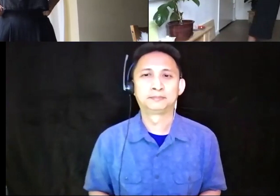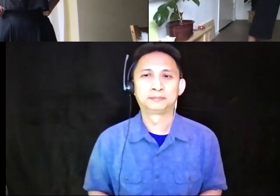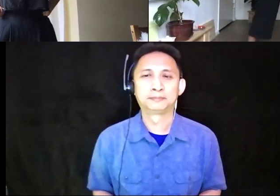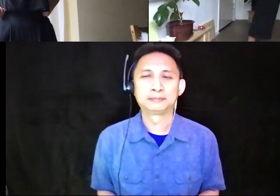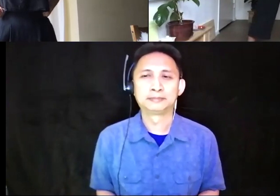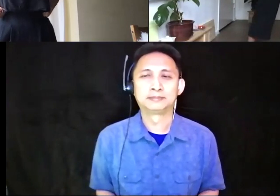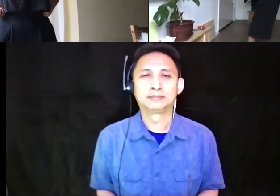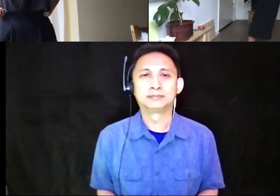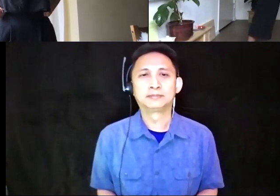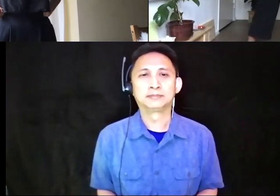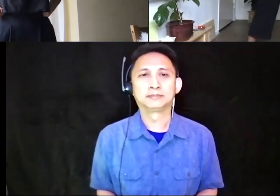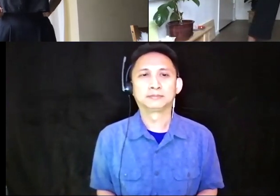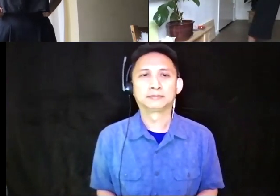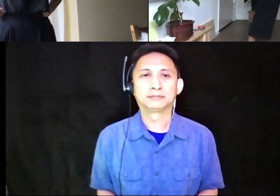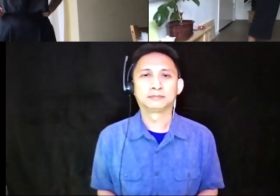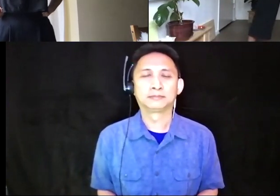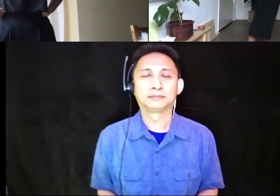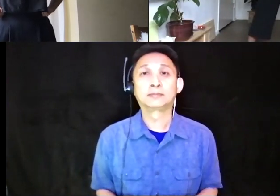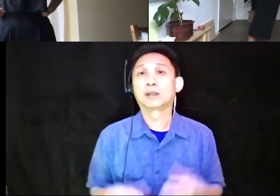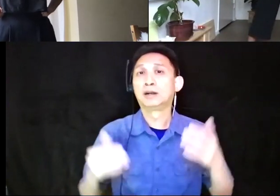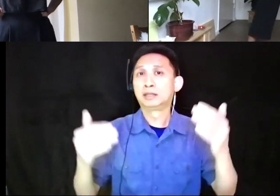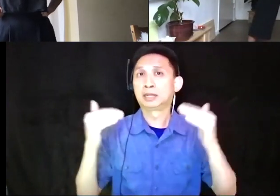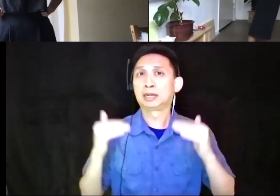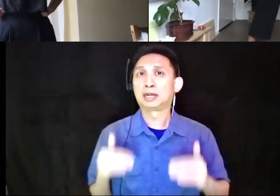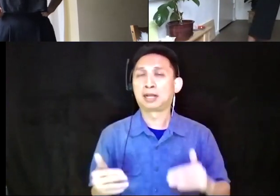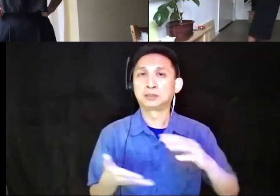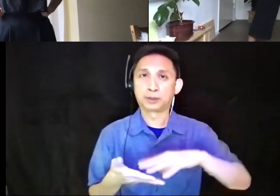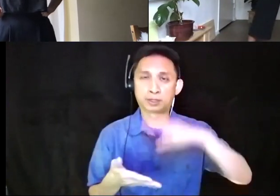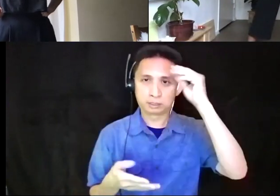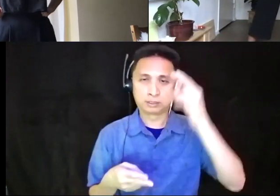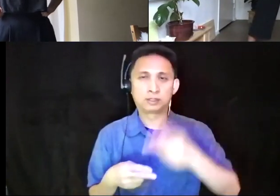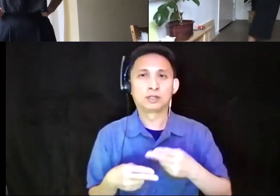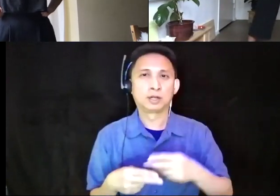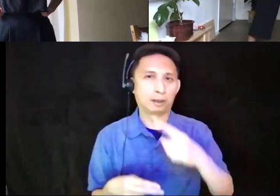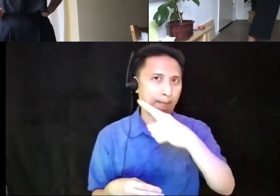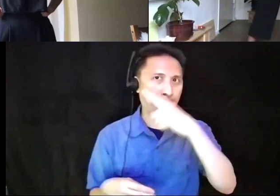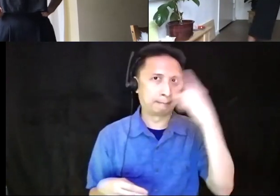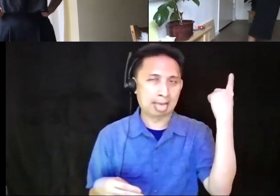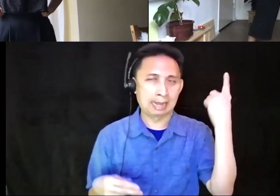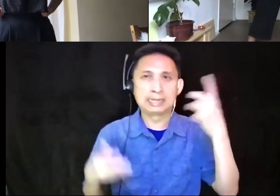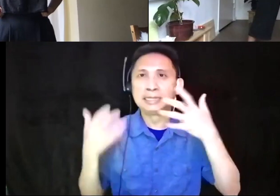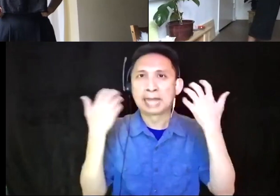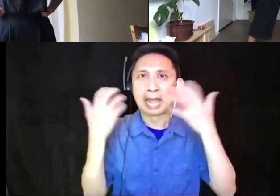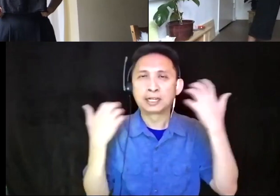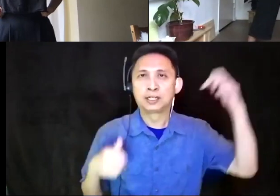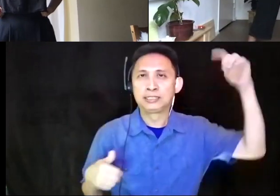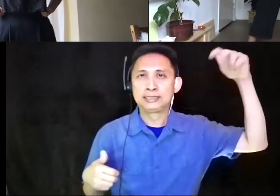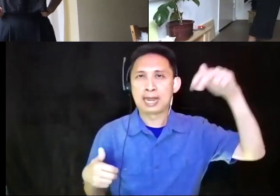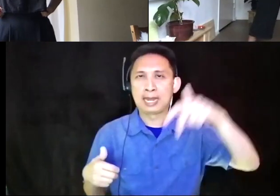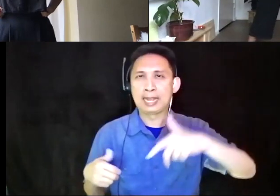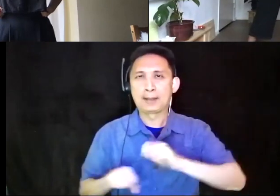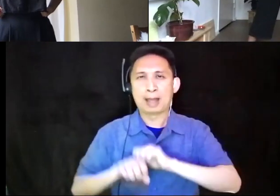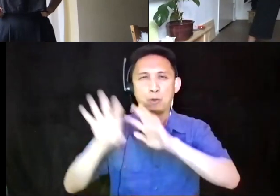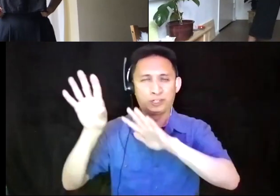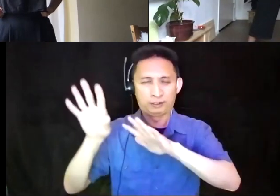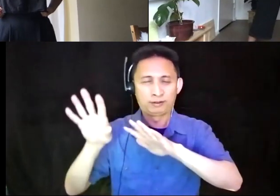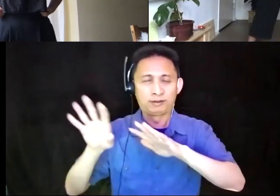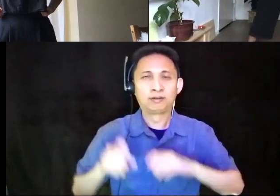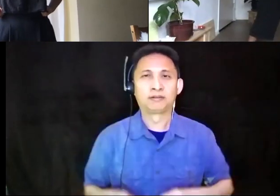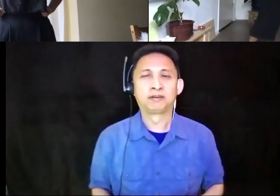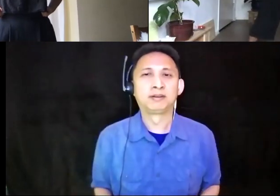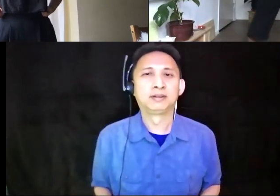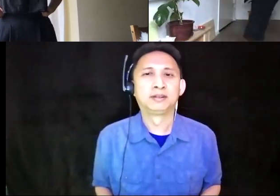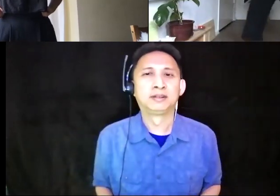Now the next stance that we'll learn is called Black Tiger Descending the Mountain. So there's an image up here,